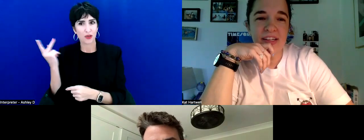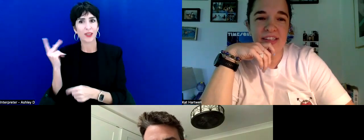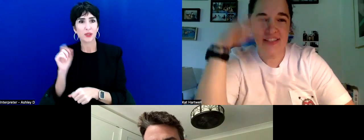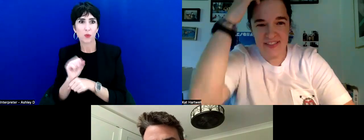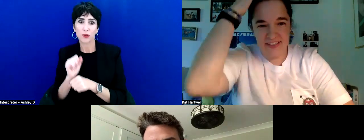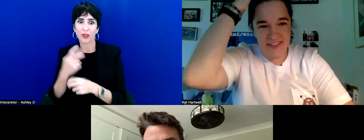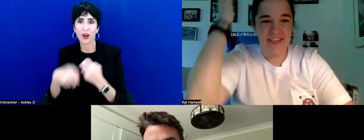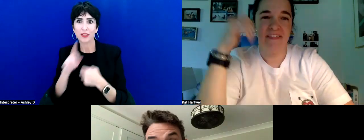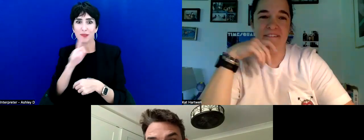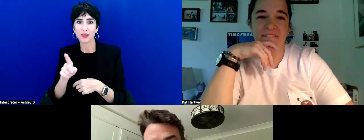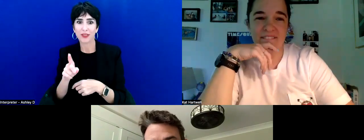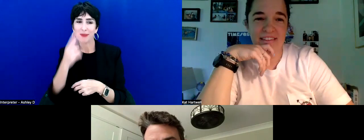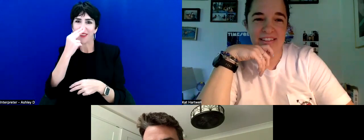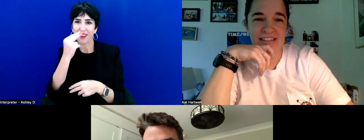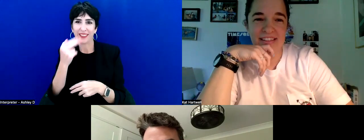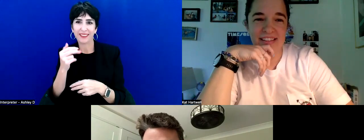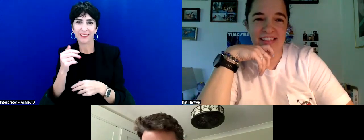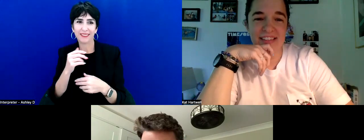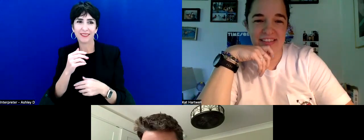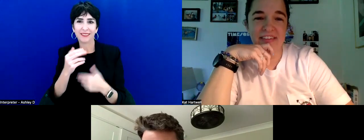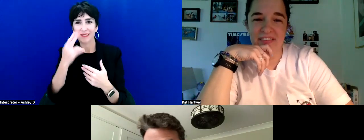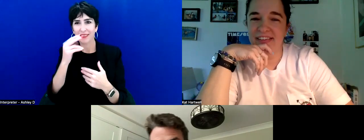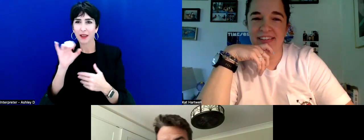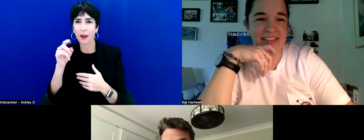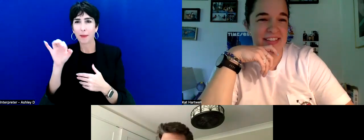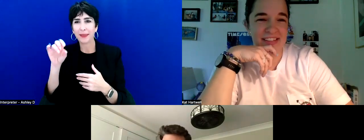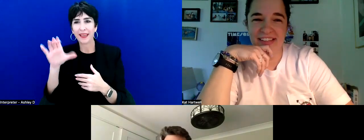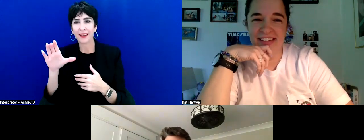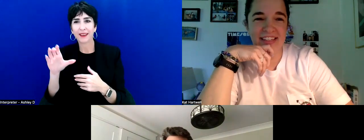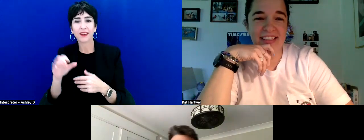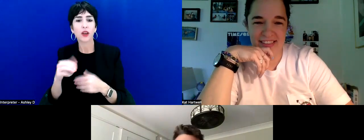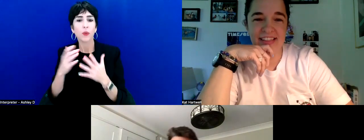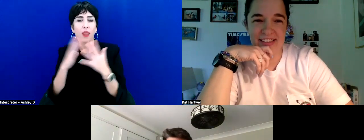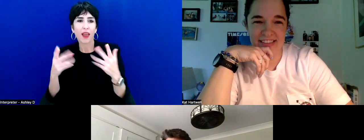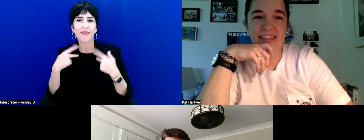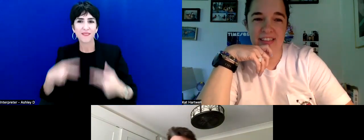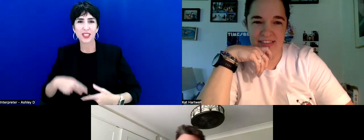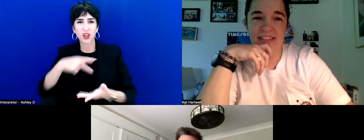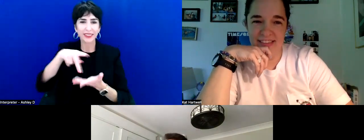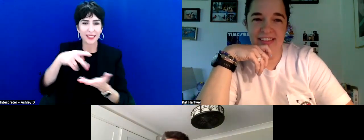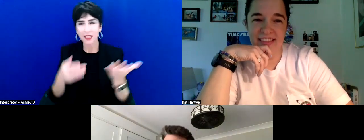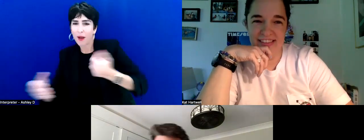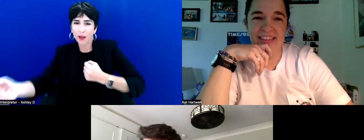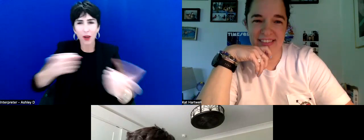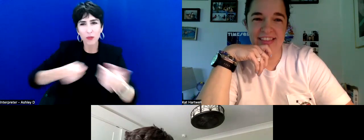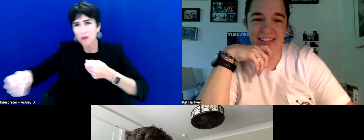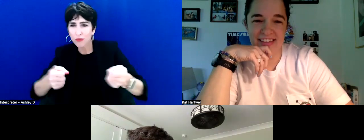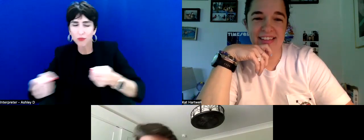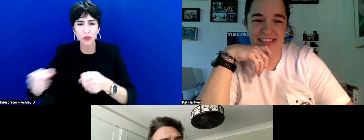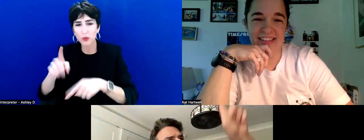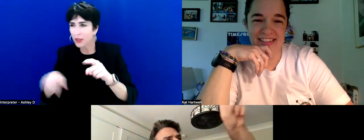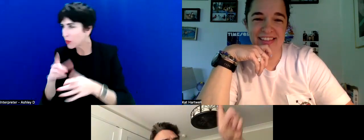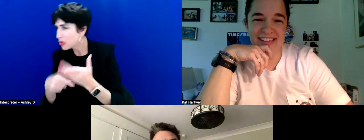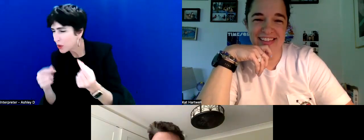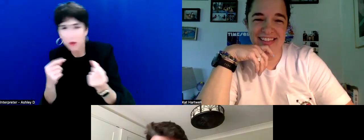really hard to make sure that it was funny and comedic, and we kind of had like a lot of physical dances, like, hey, come over here, what are you talking? We can't do that. What are you